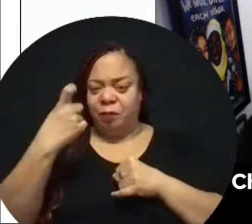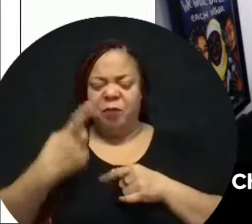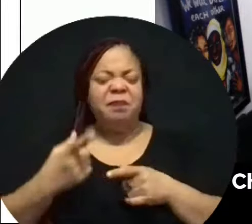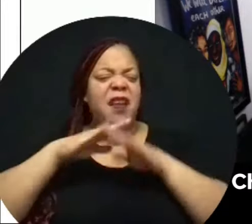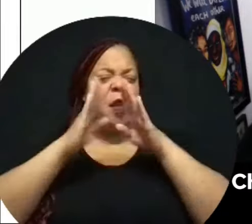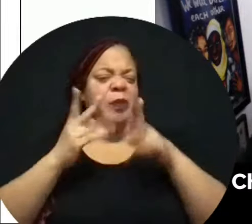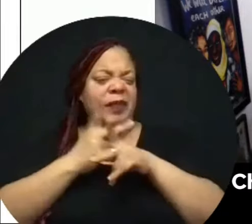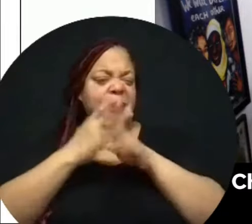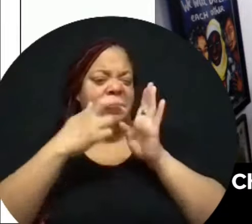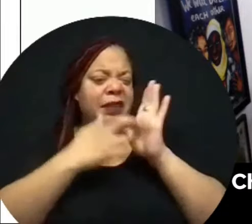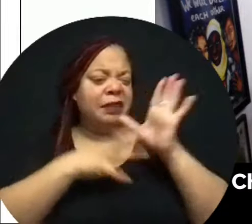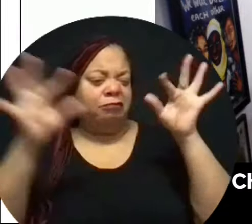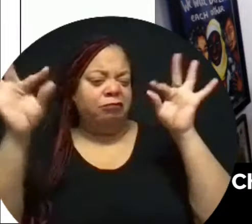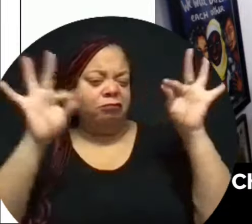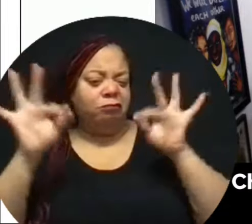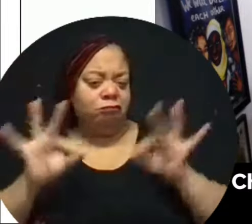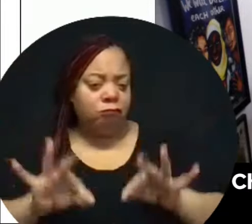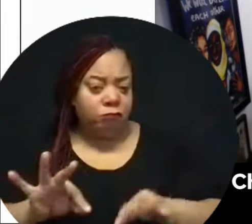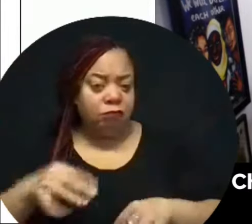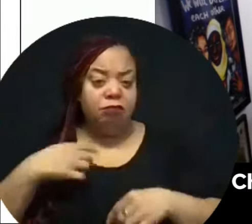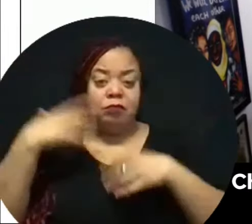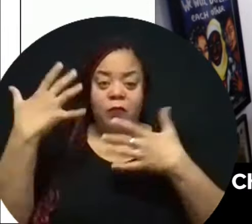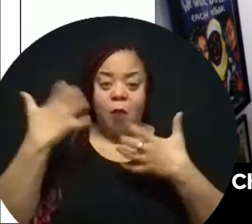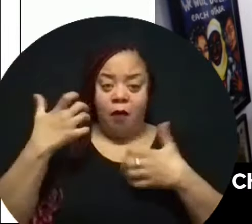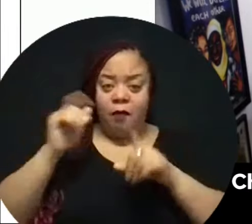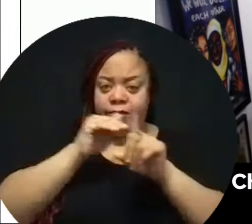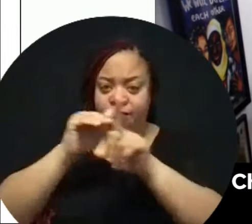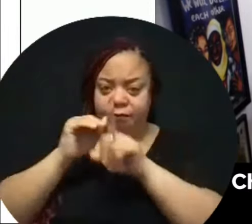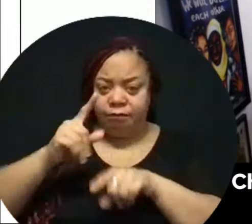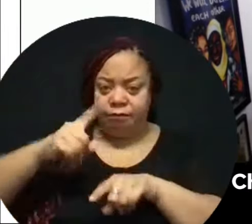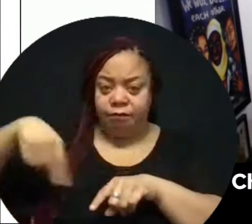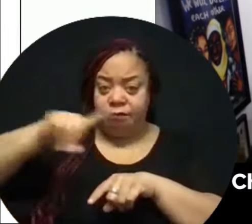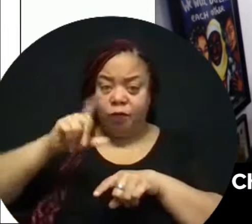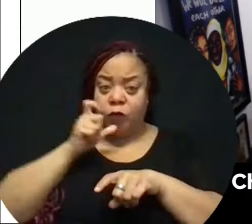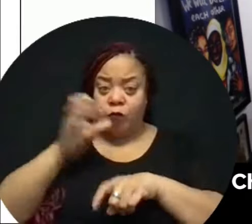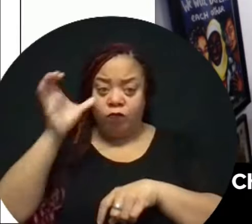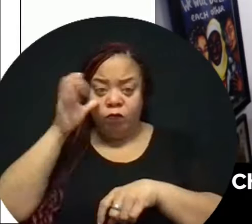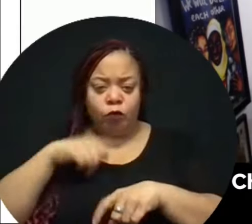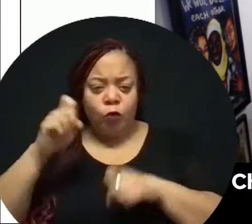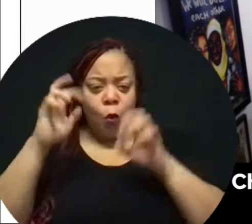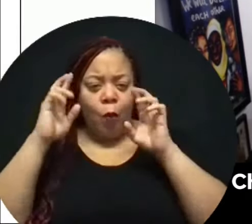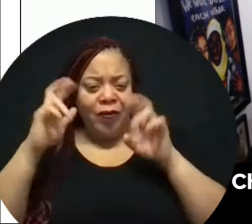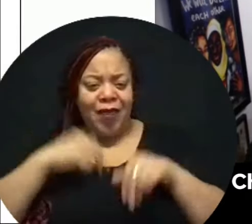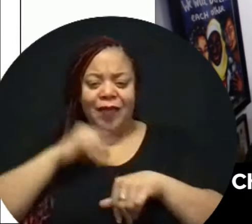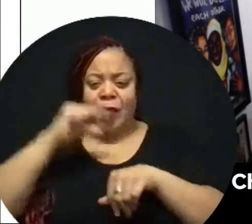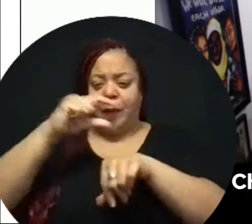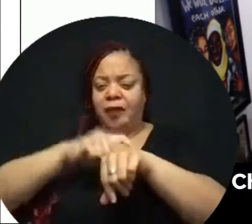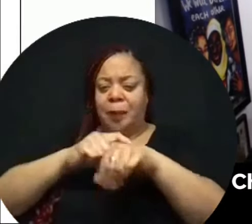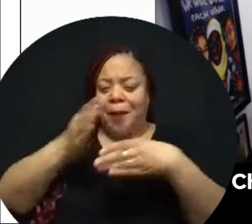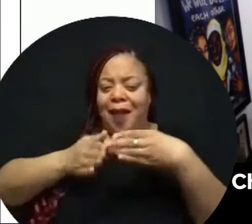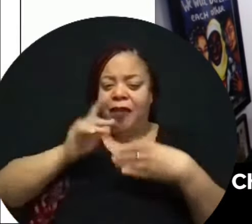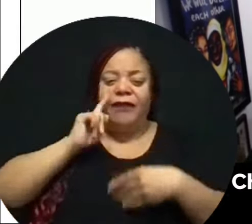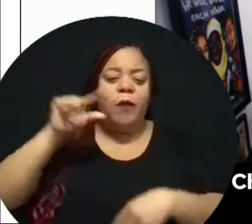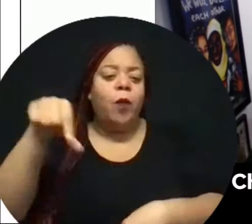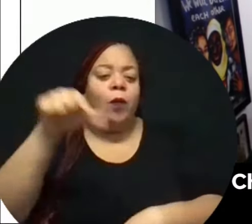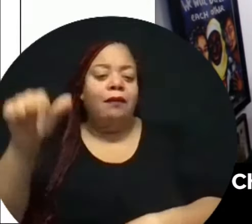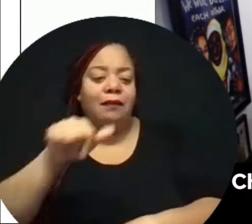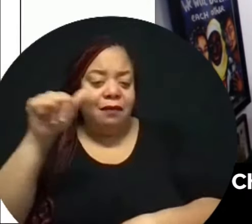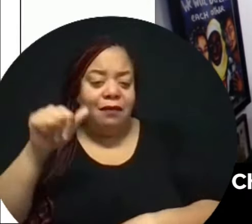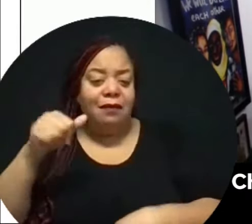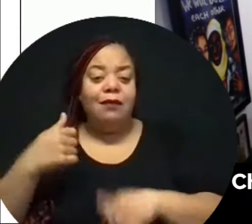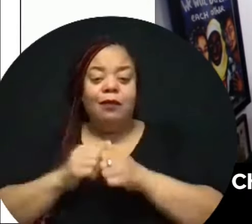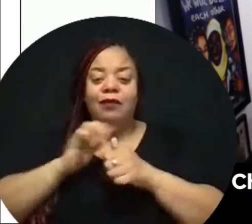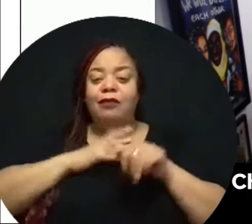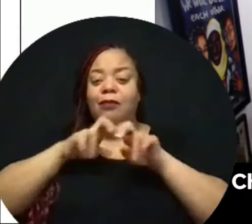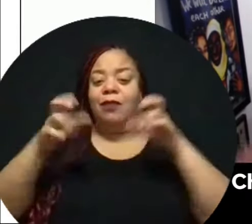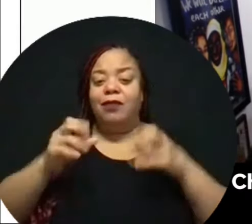we'll try to ask them before the event comes to a close. Great. So to kick things off, I'm going to